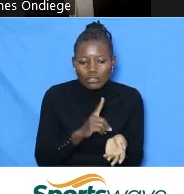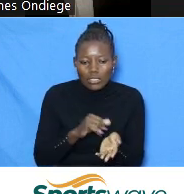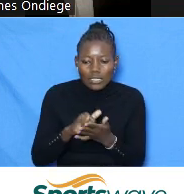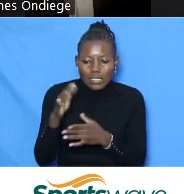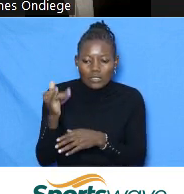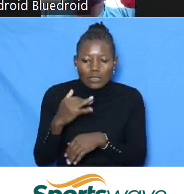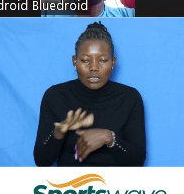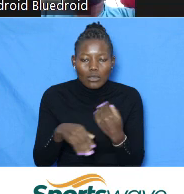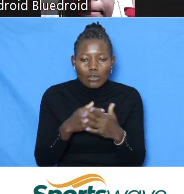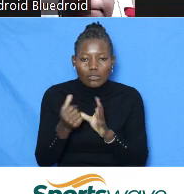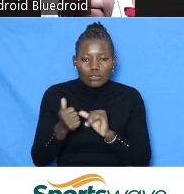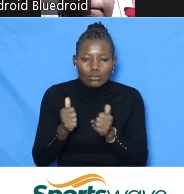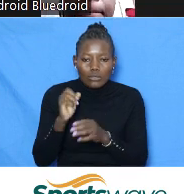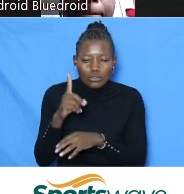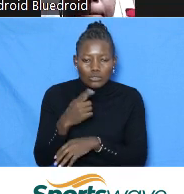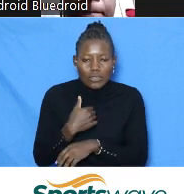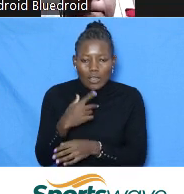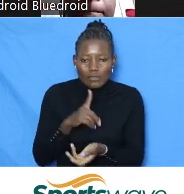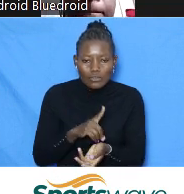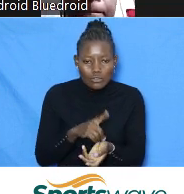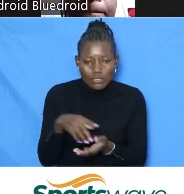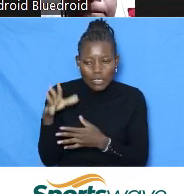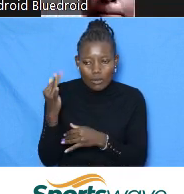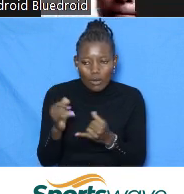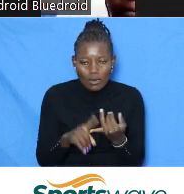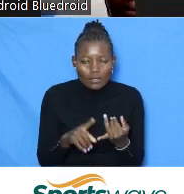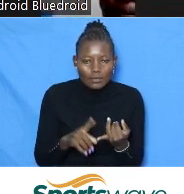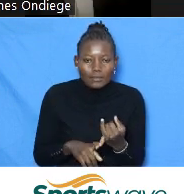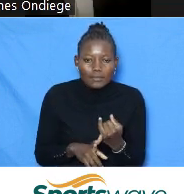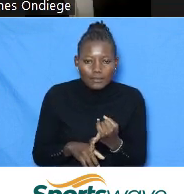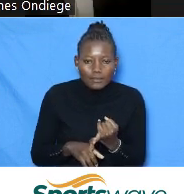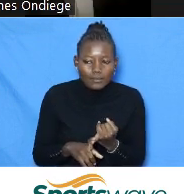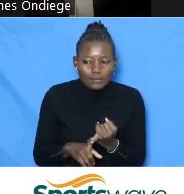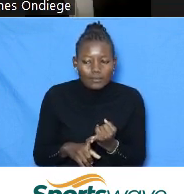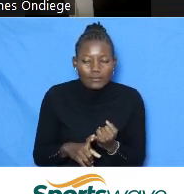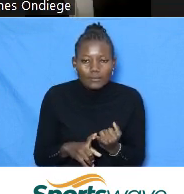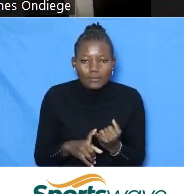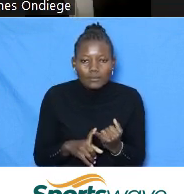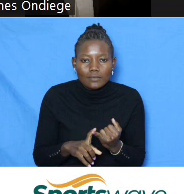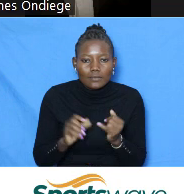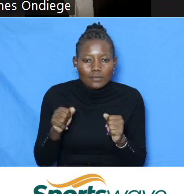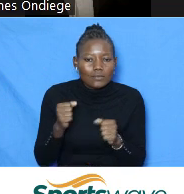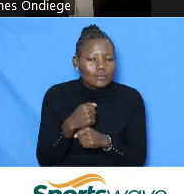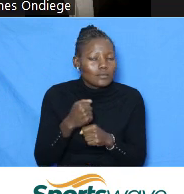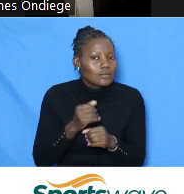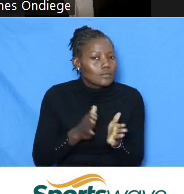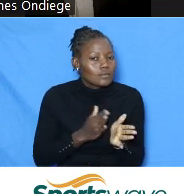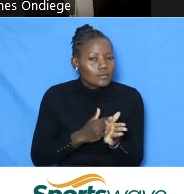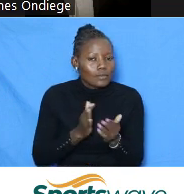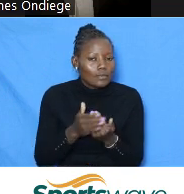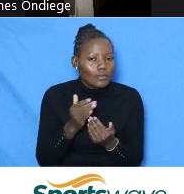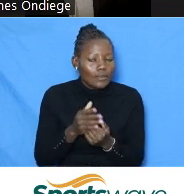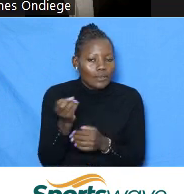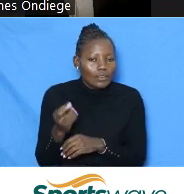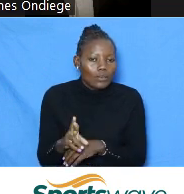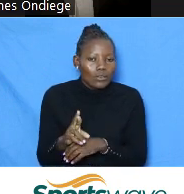personnel on site. The reason for this is, one, they can do immediate care. They can do what's called